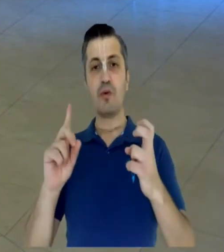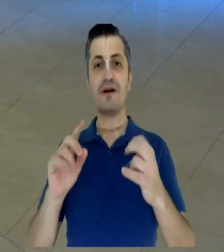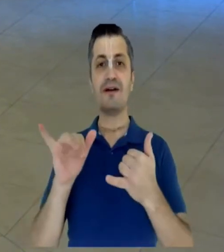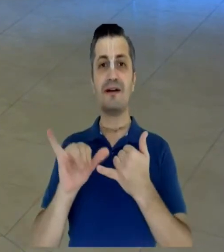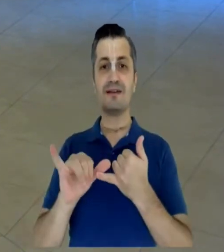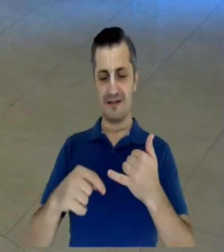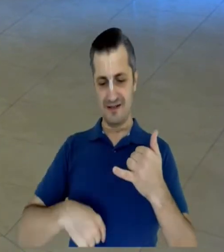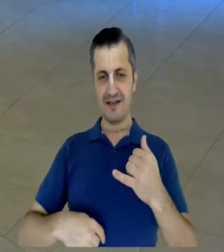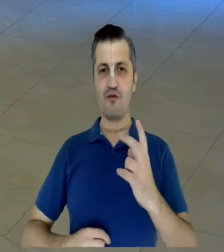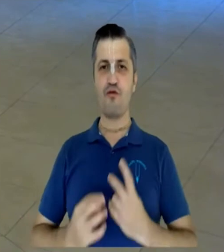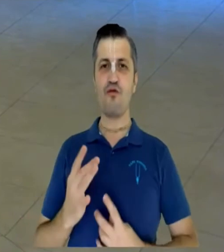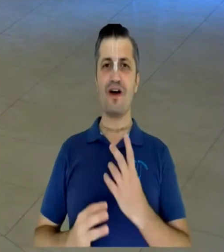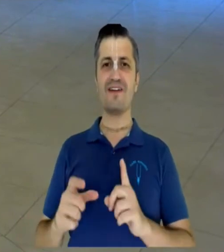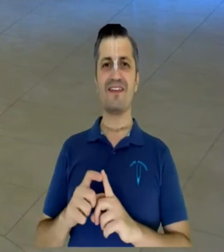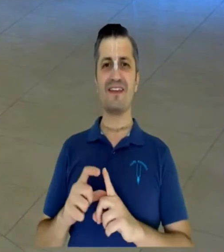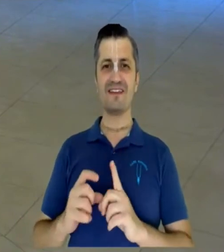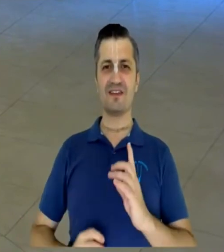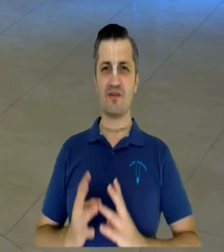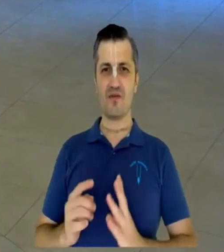this is running properly as well,